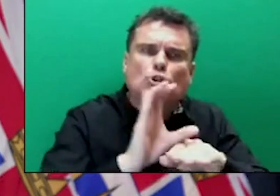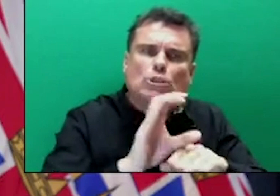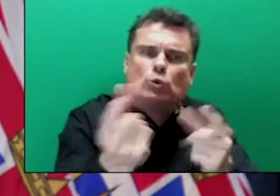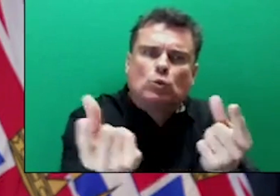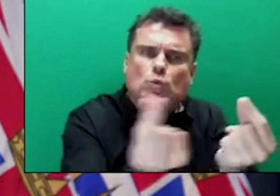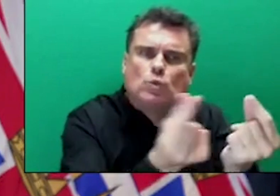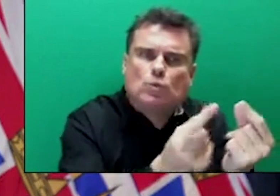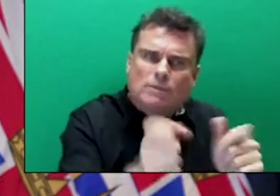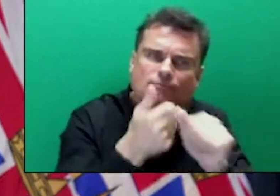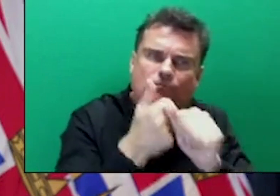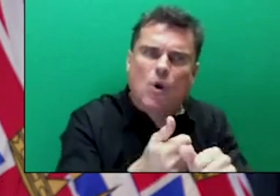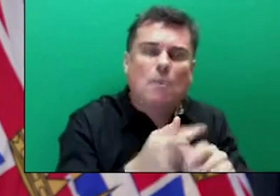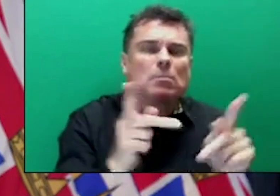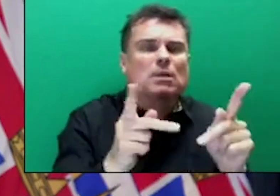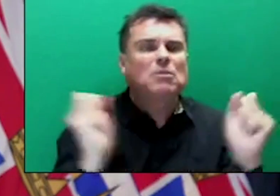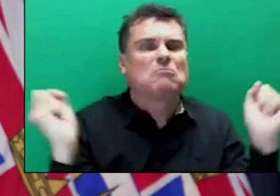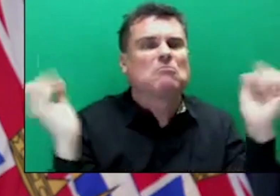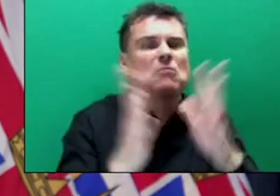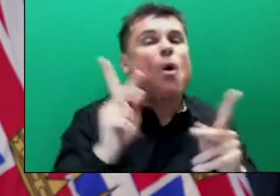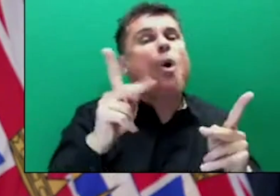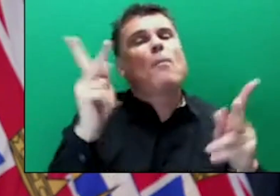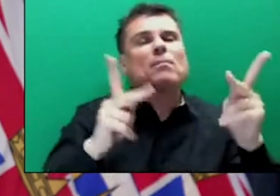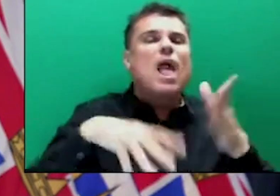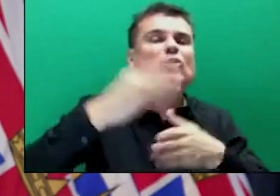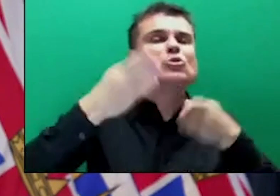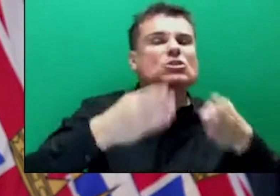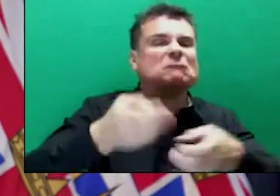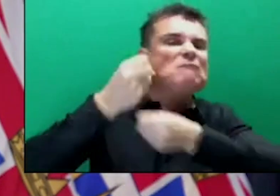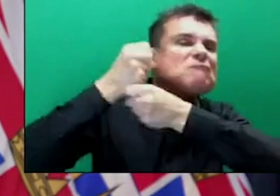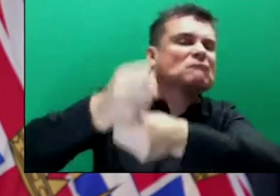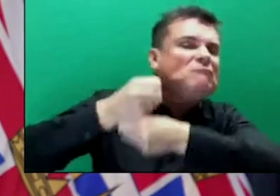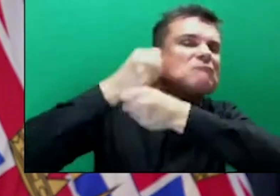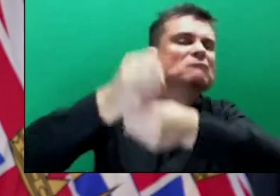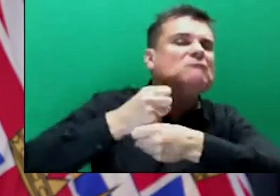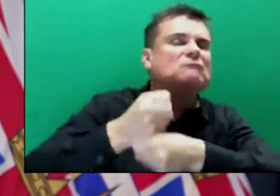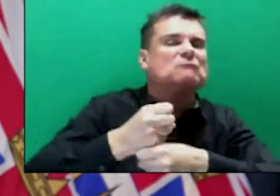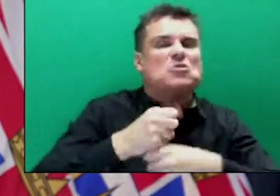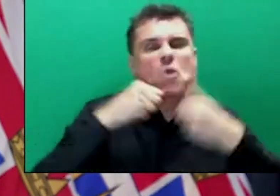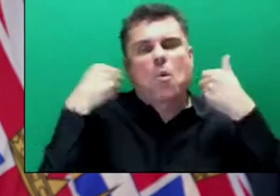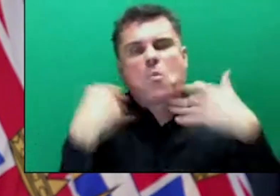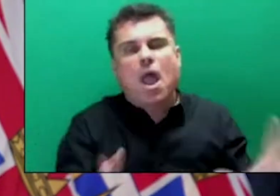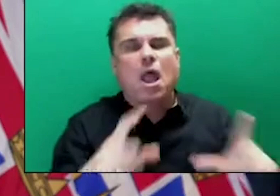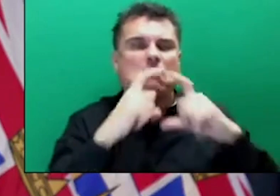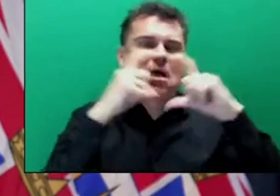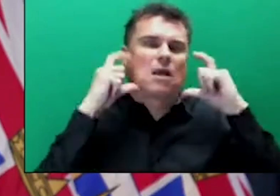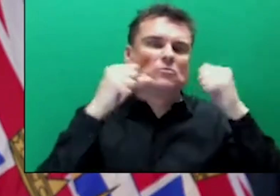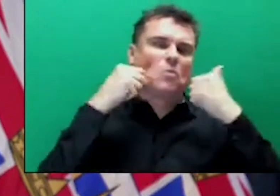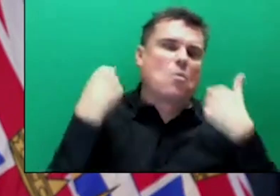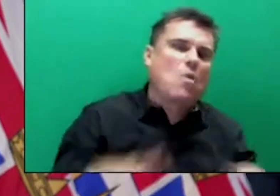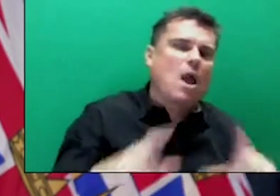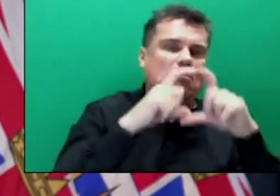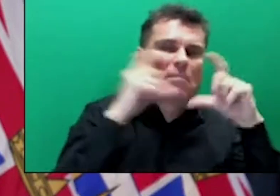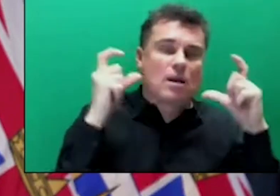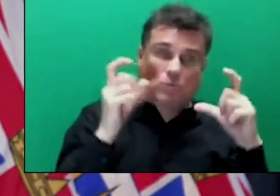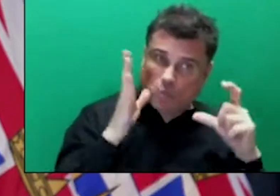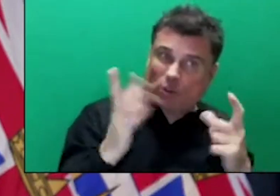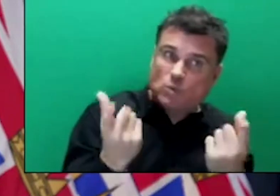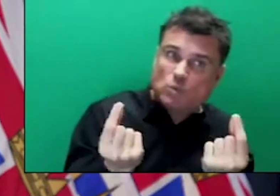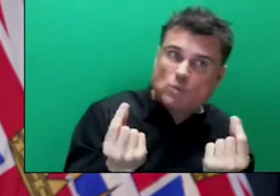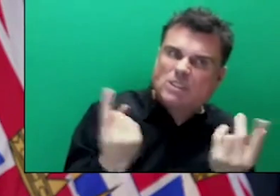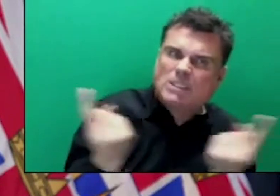lead to spread of the virus? Yeah, so the short answer around do I provide guidance on the fines?